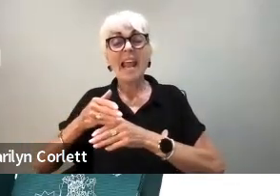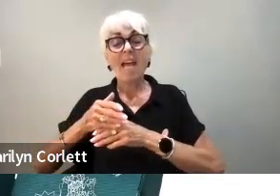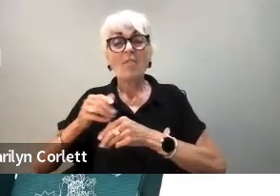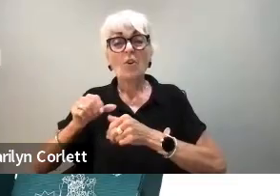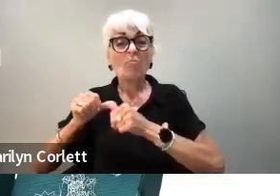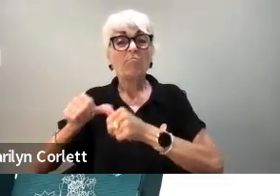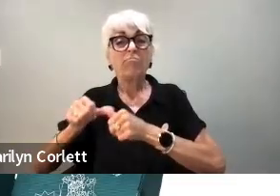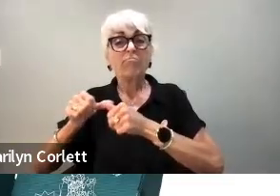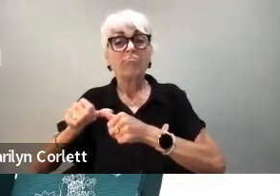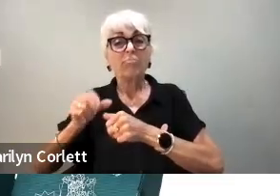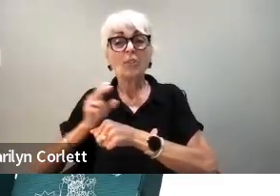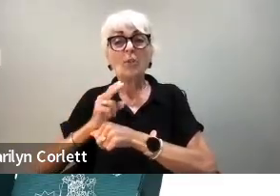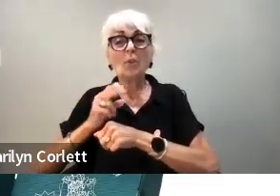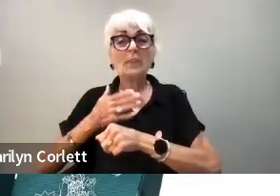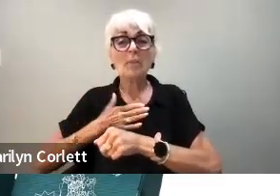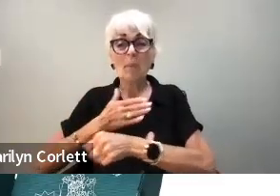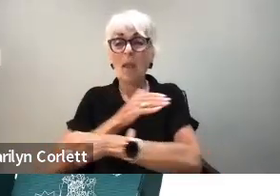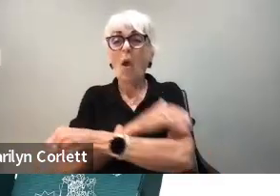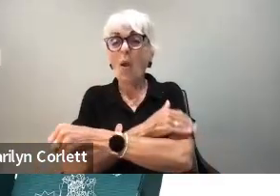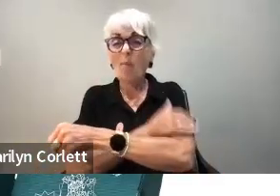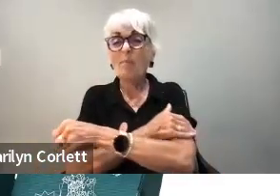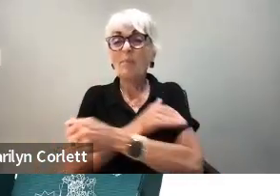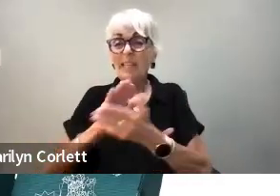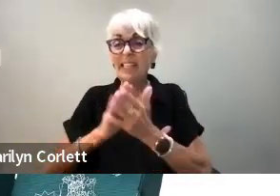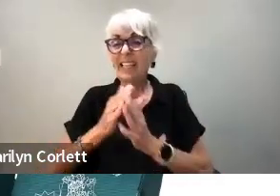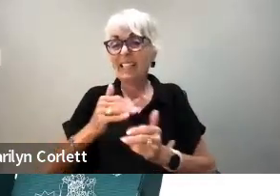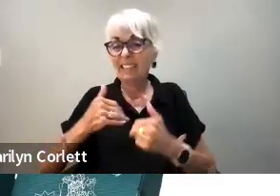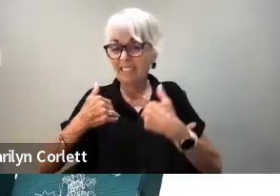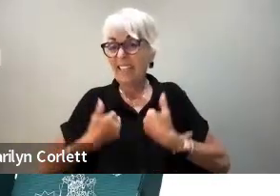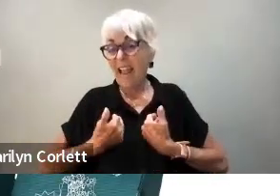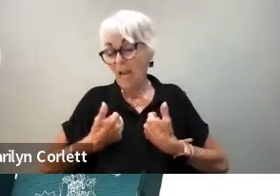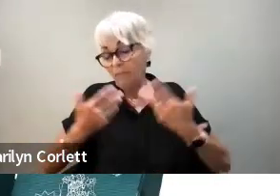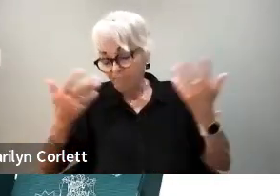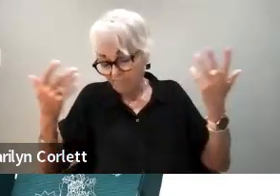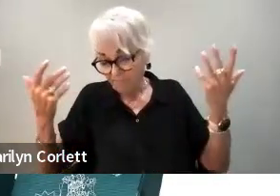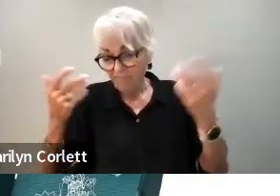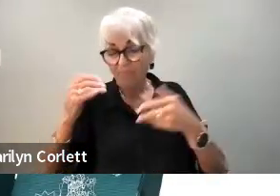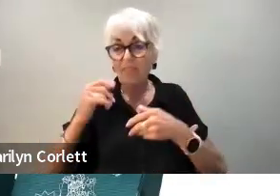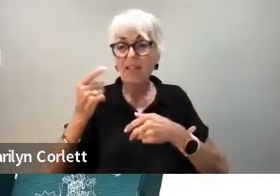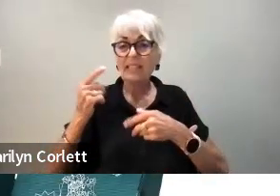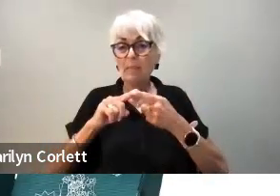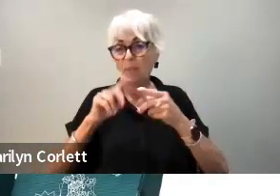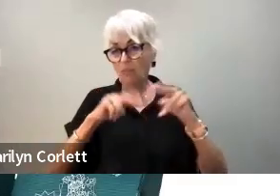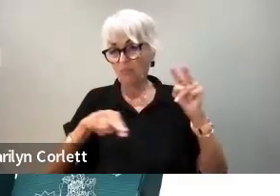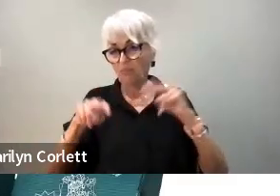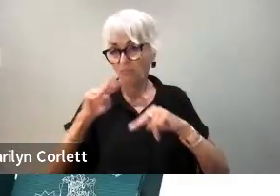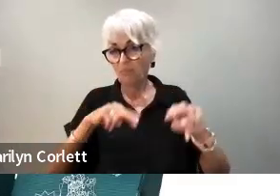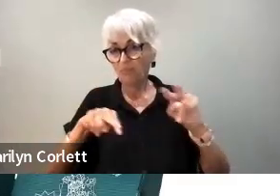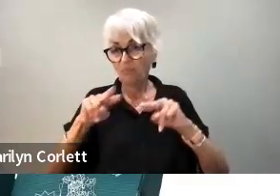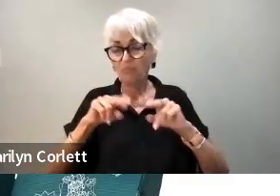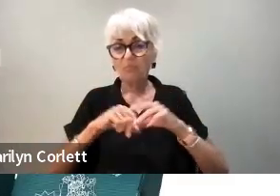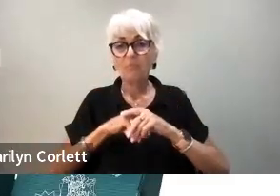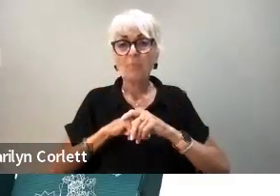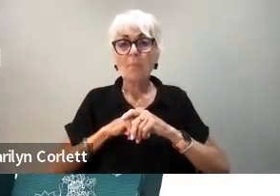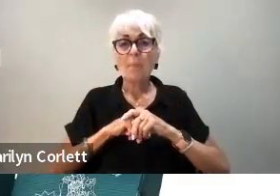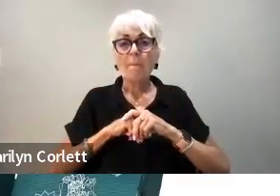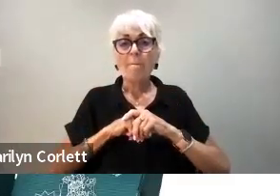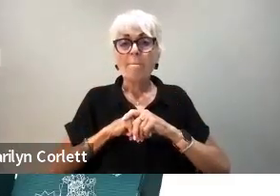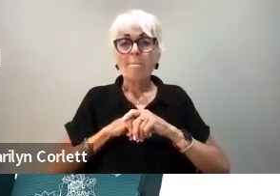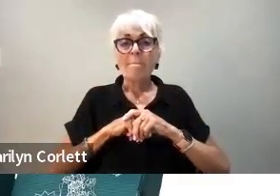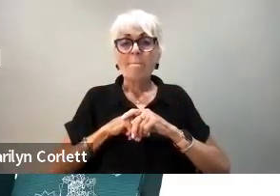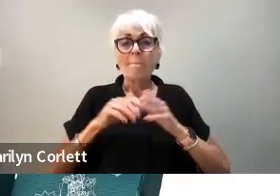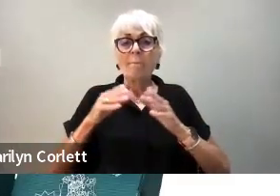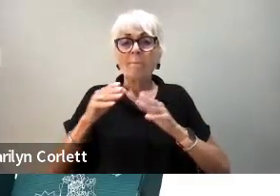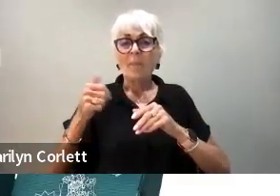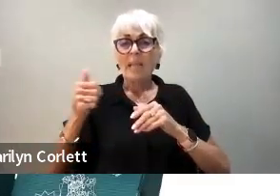use, my arm kind of gets tired after using it. So that's something to look at. Um,